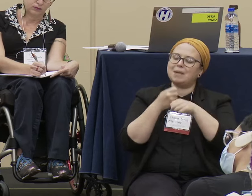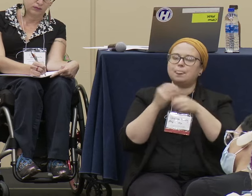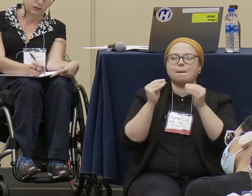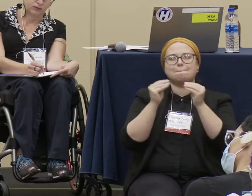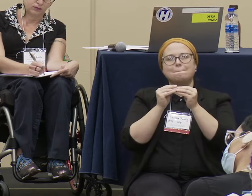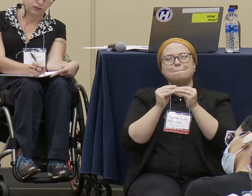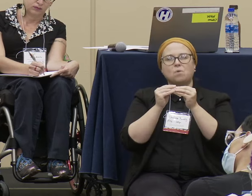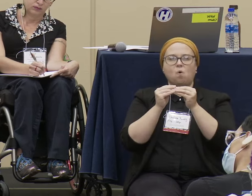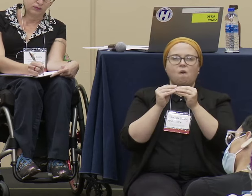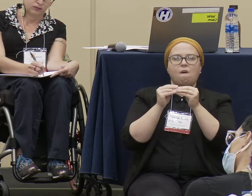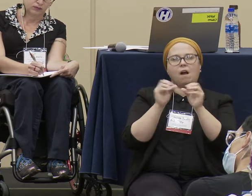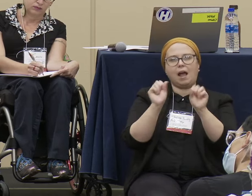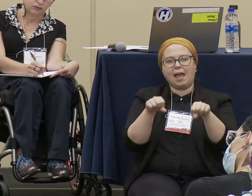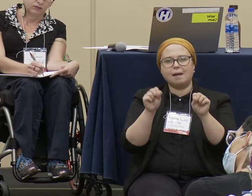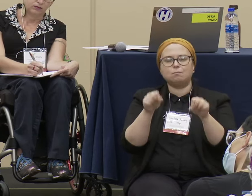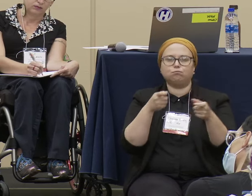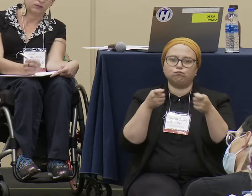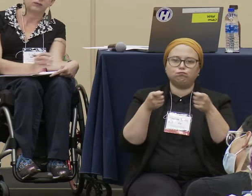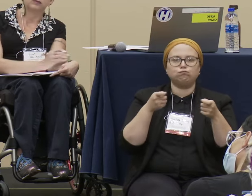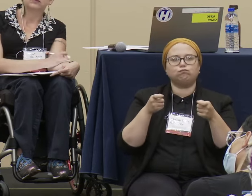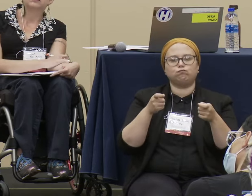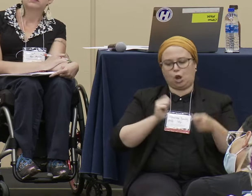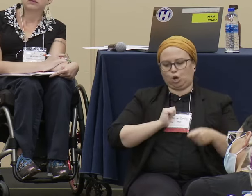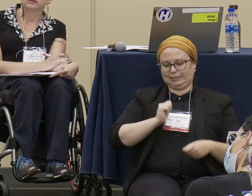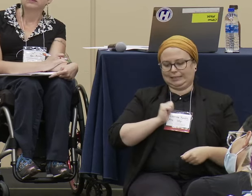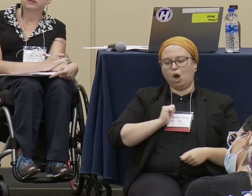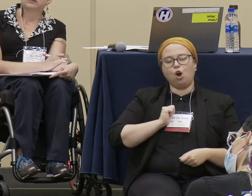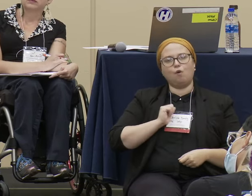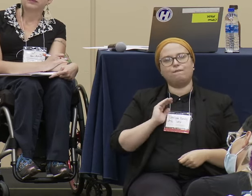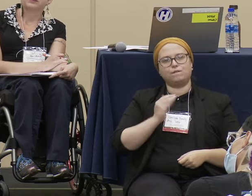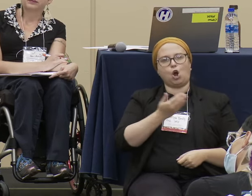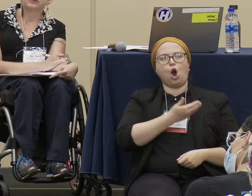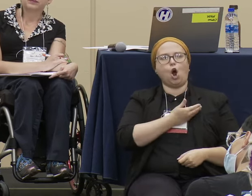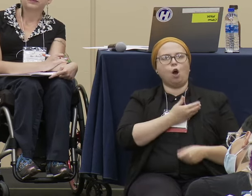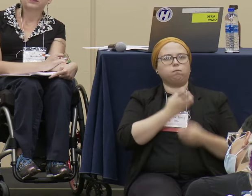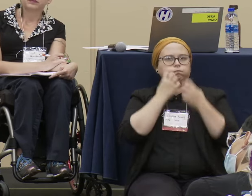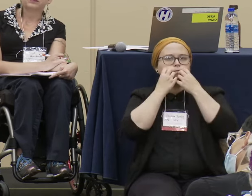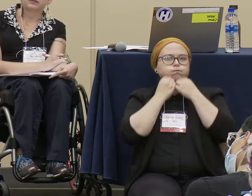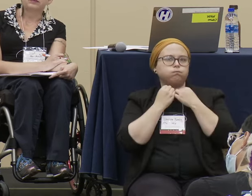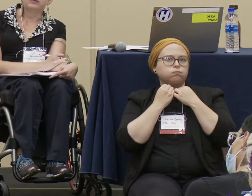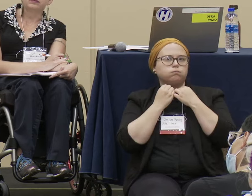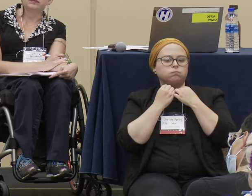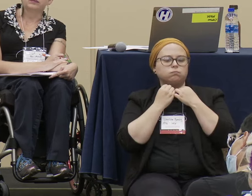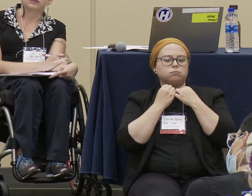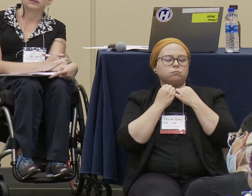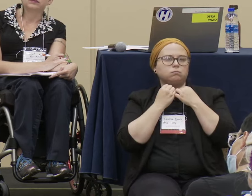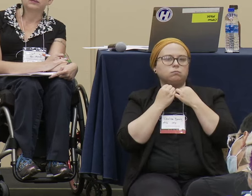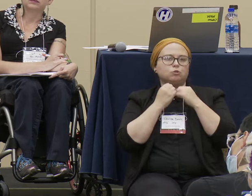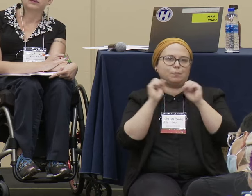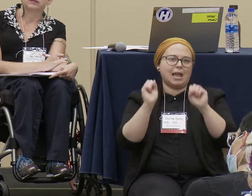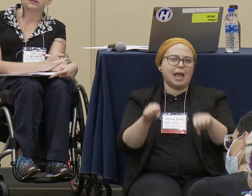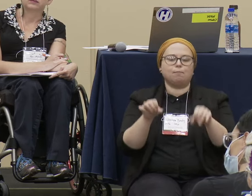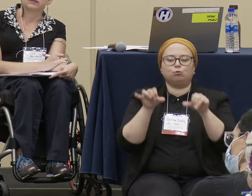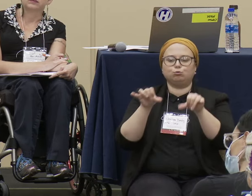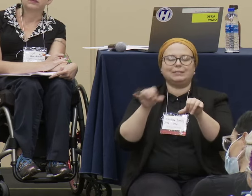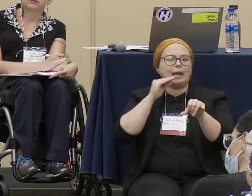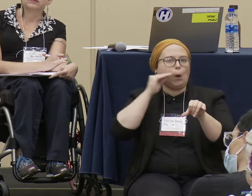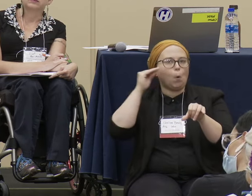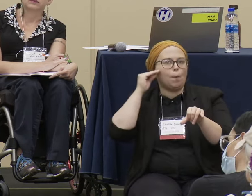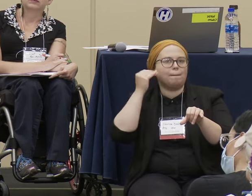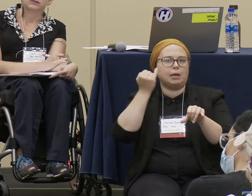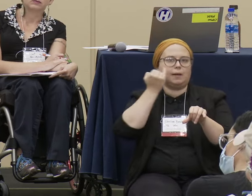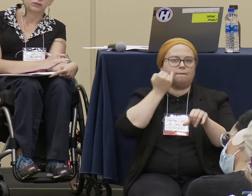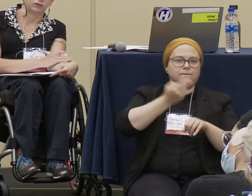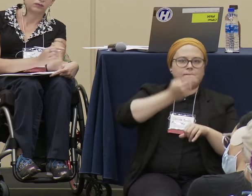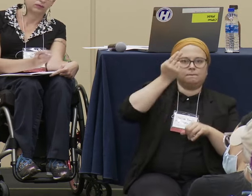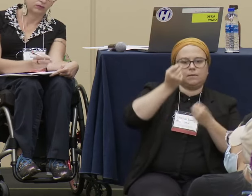for ourselves and our loved ones to be able to stay home, whether your high support needs